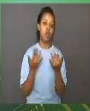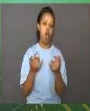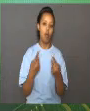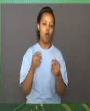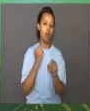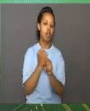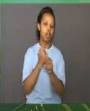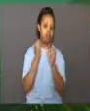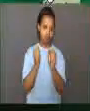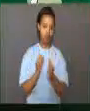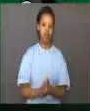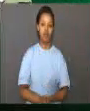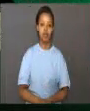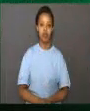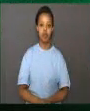activity now.